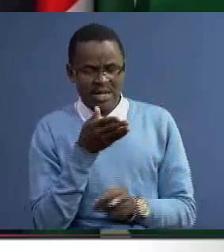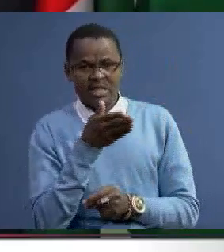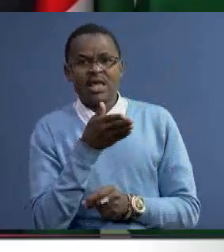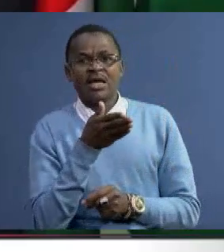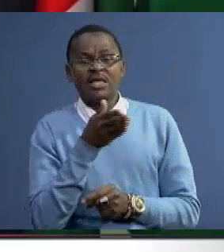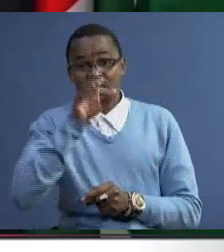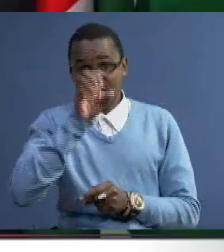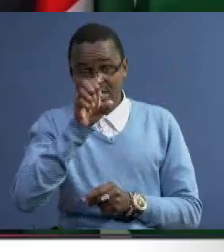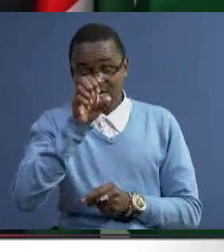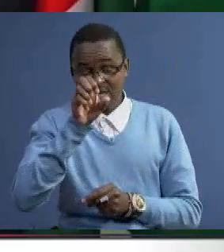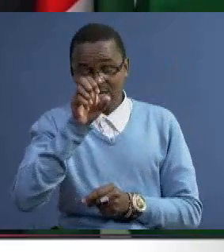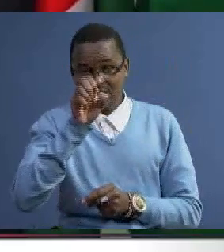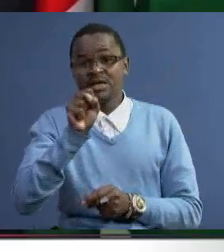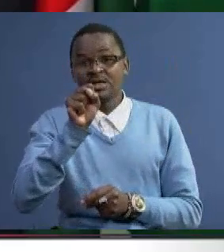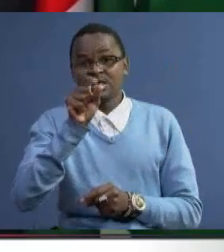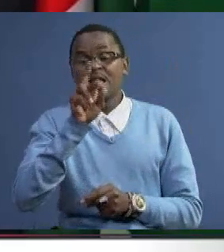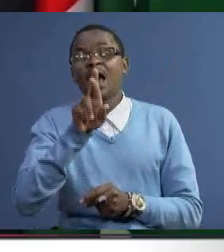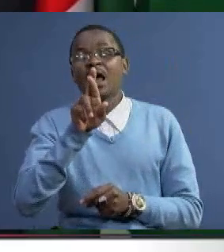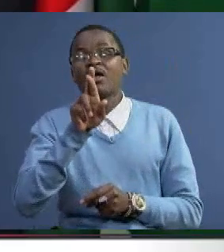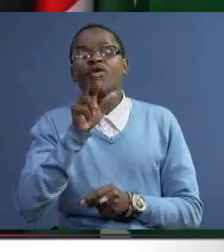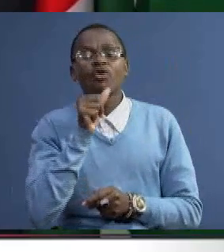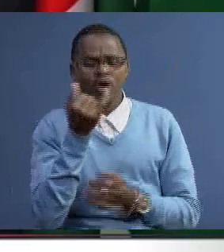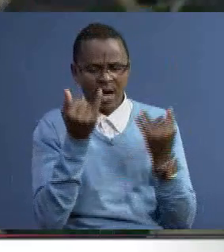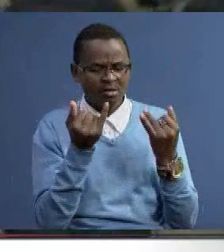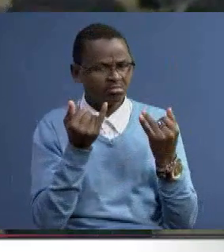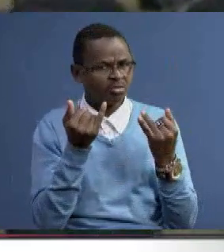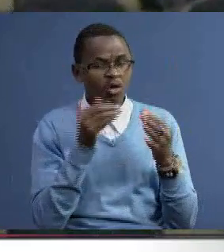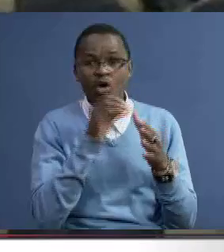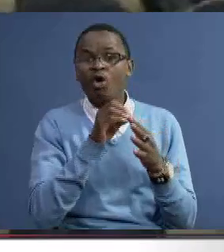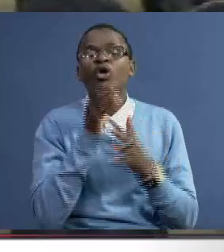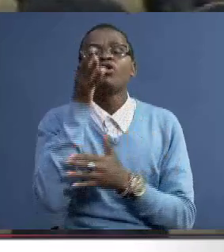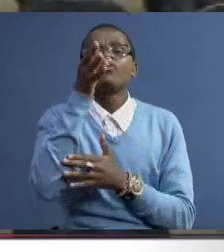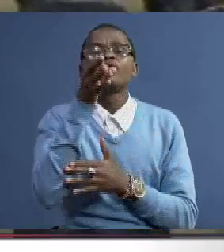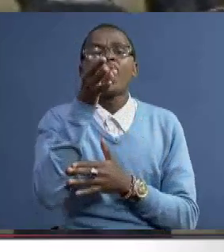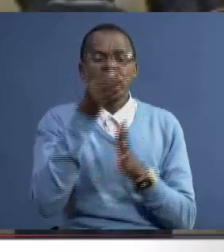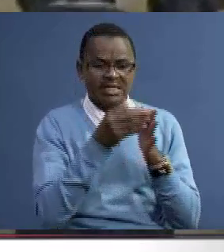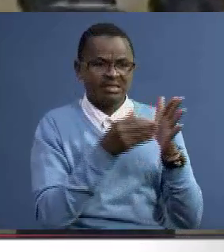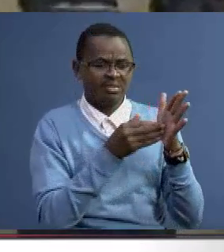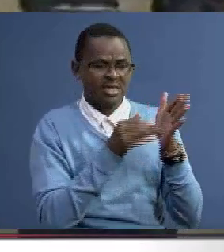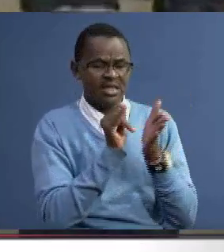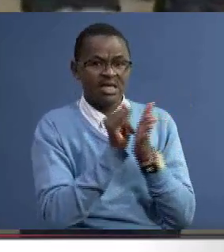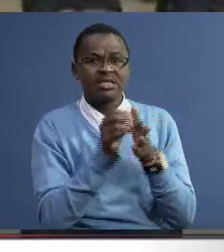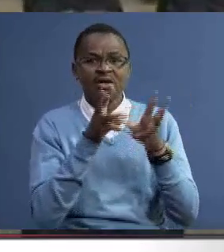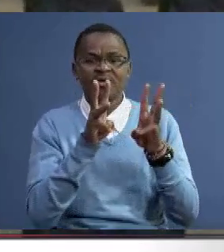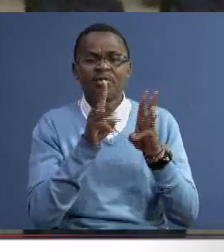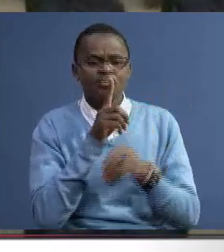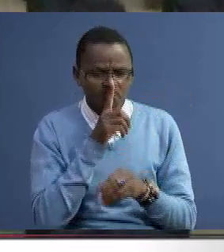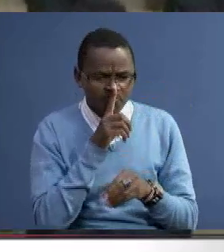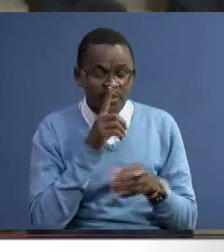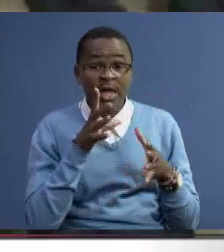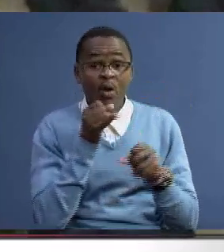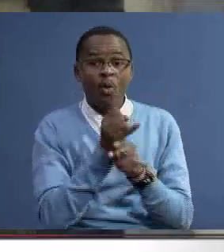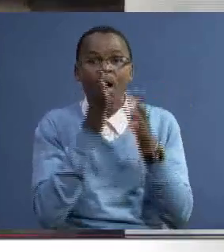Madaraka Express, neither now nor in future. A statement that is perceived as a way of silencing the